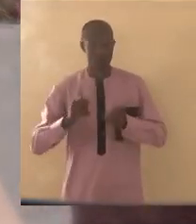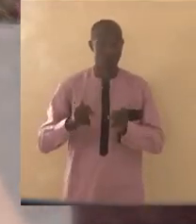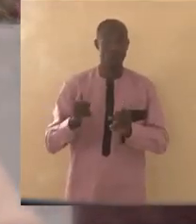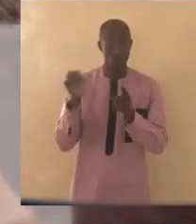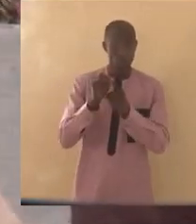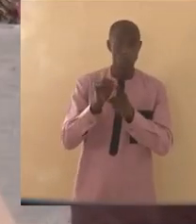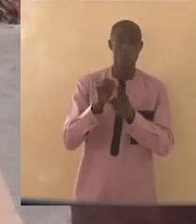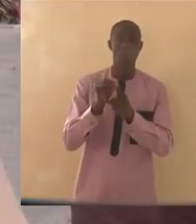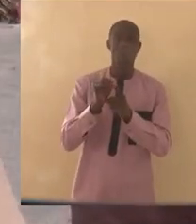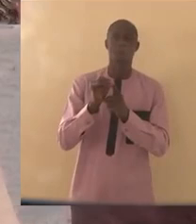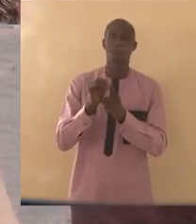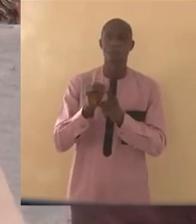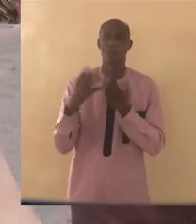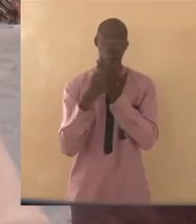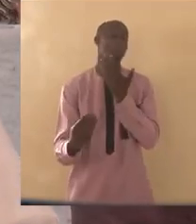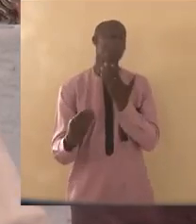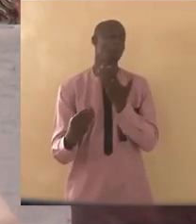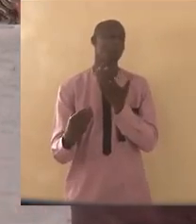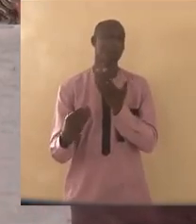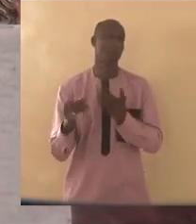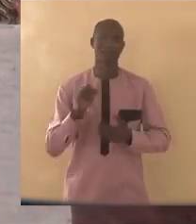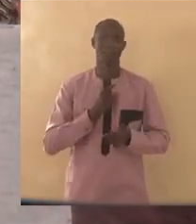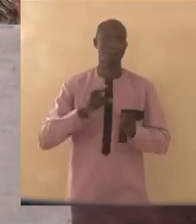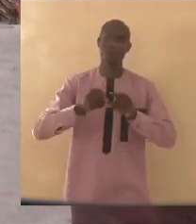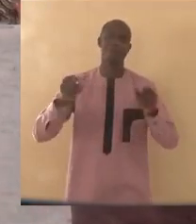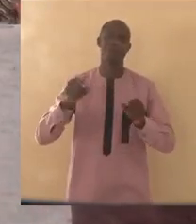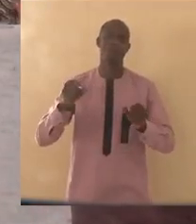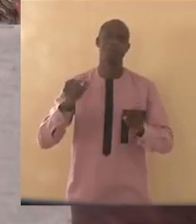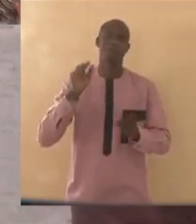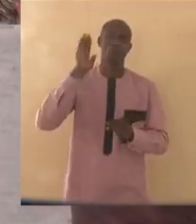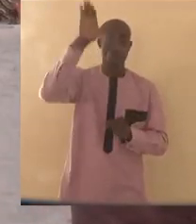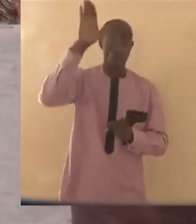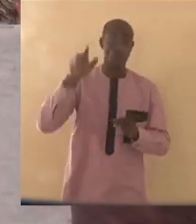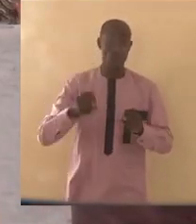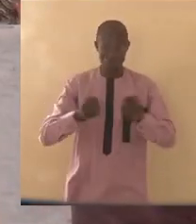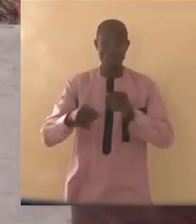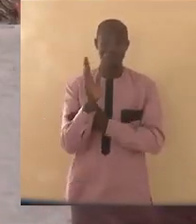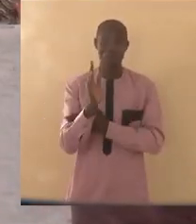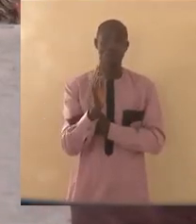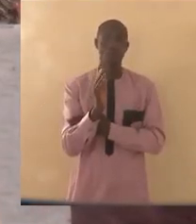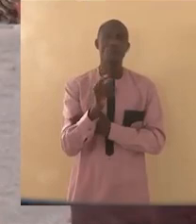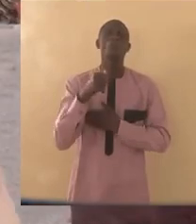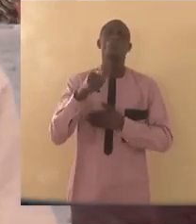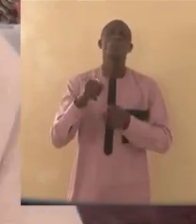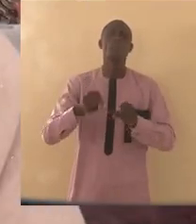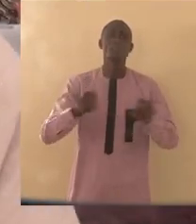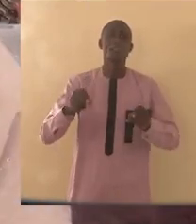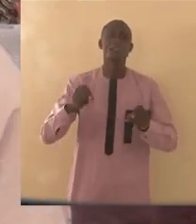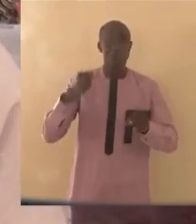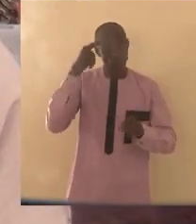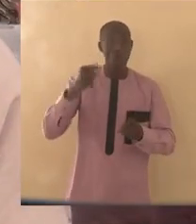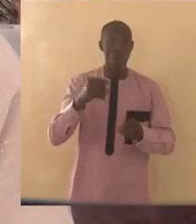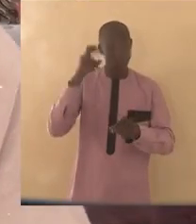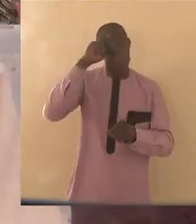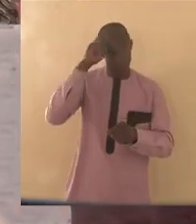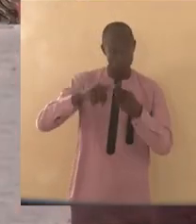people, too, are copying those kind of prayer. I decree. You are decreeing God. You can decree for the devil to